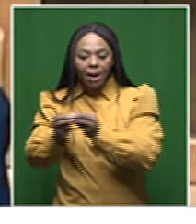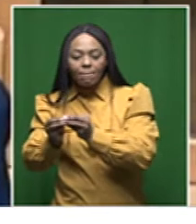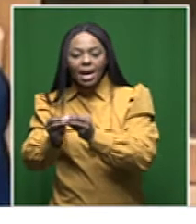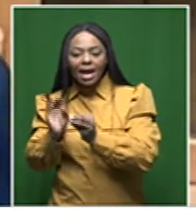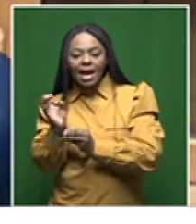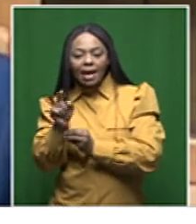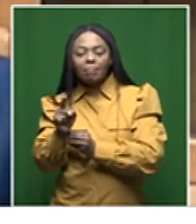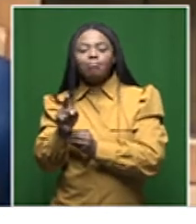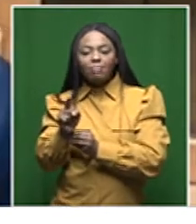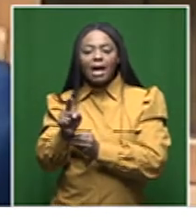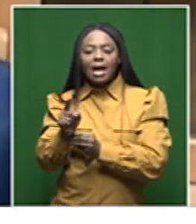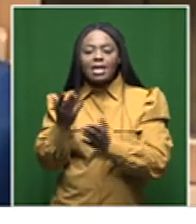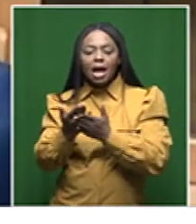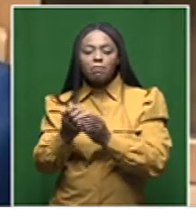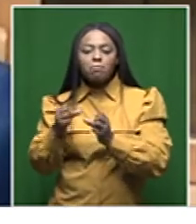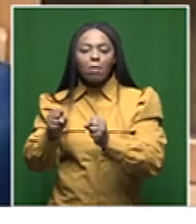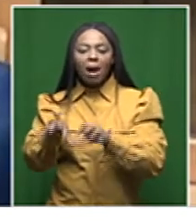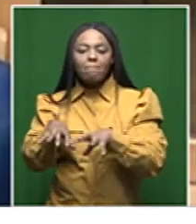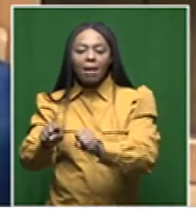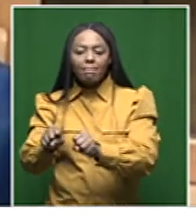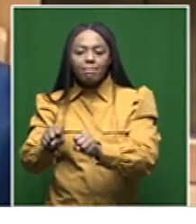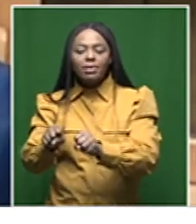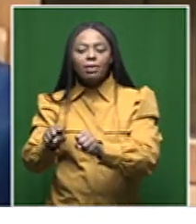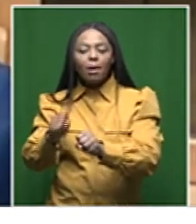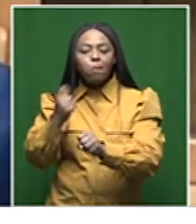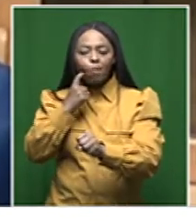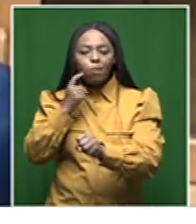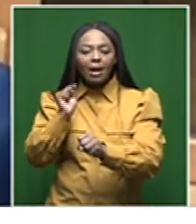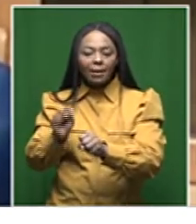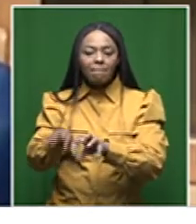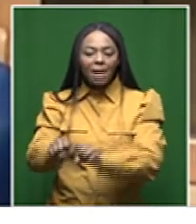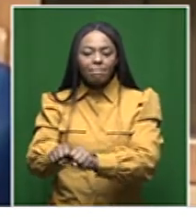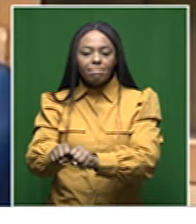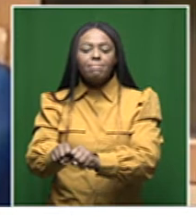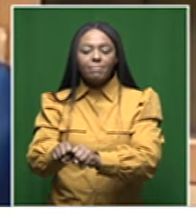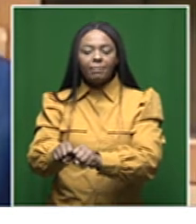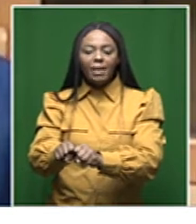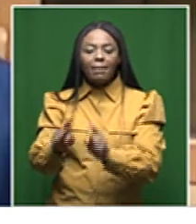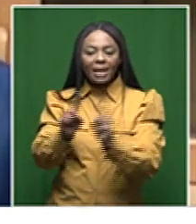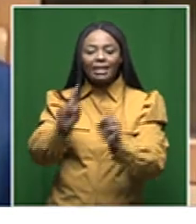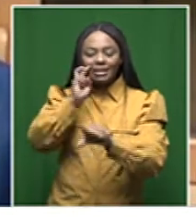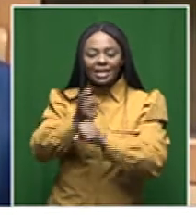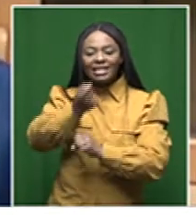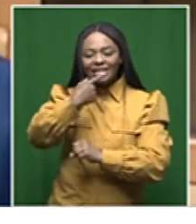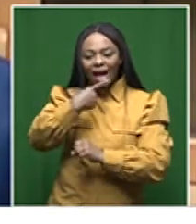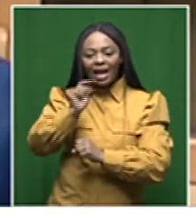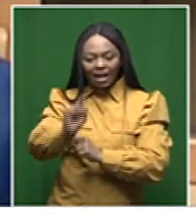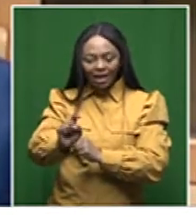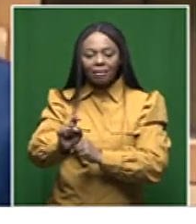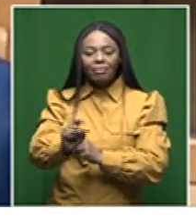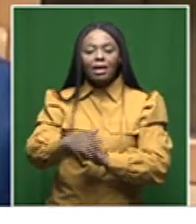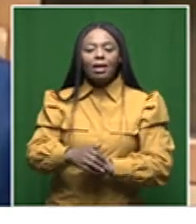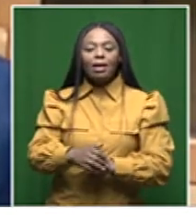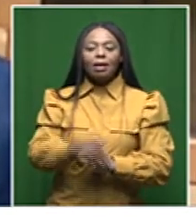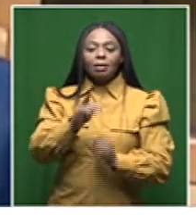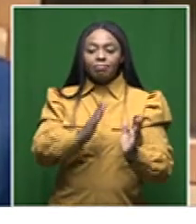ICSI. So every step of all the process will be based on what is the indication for treatment. And that being said,